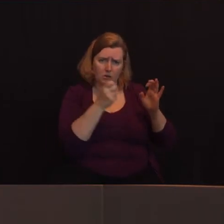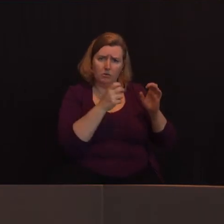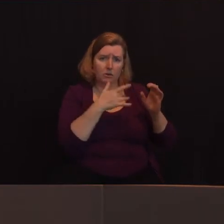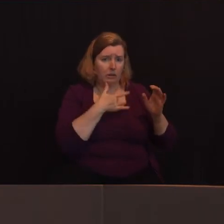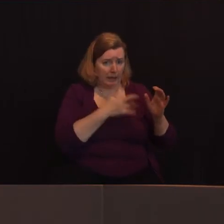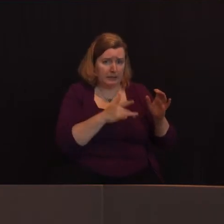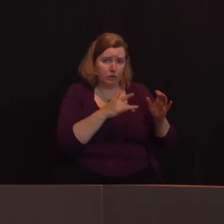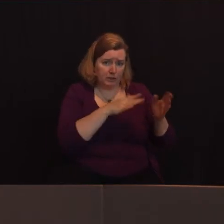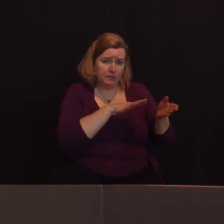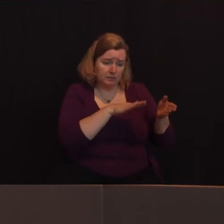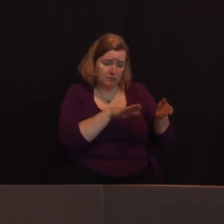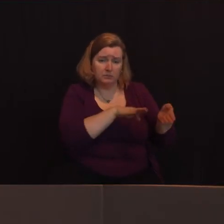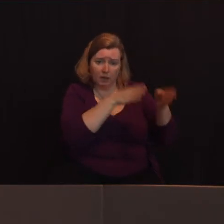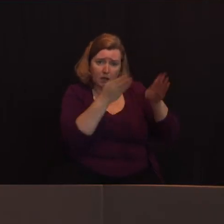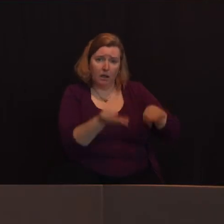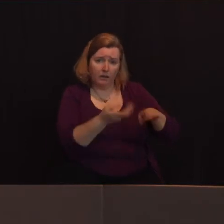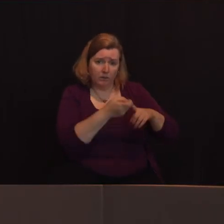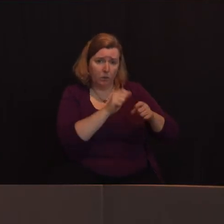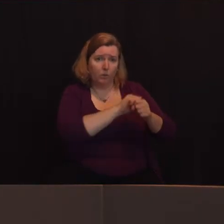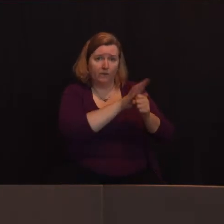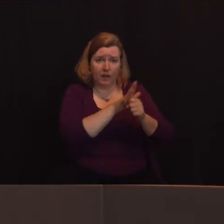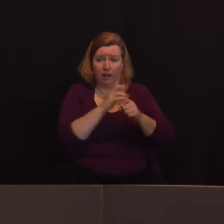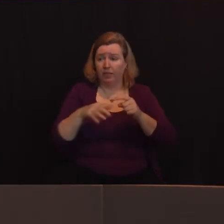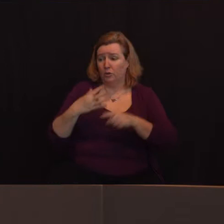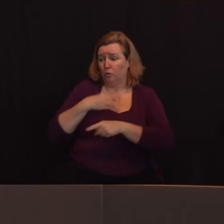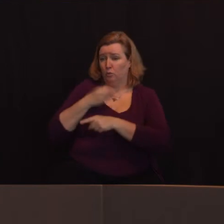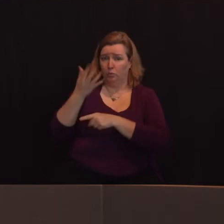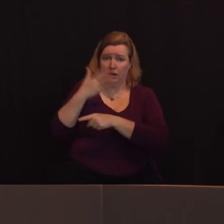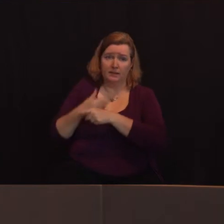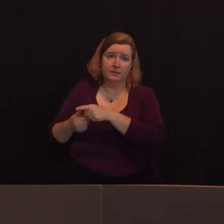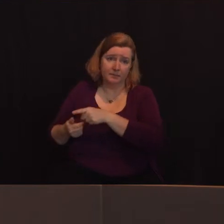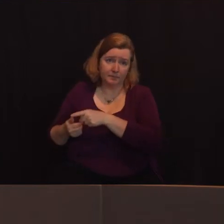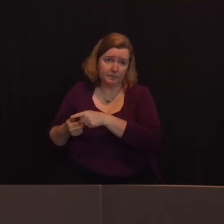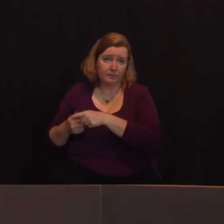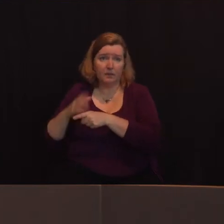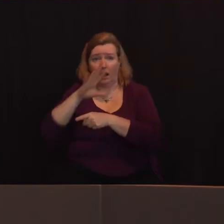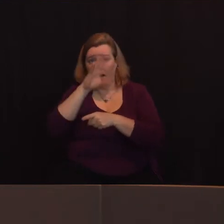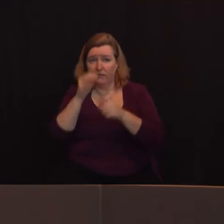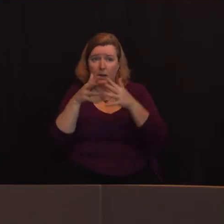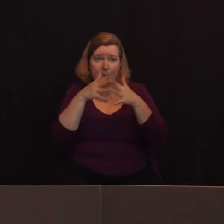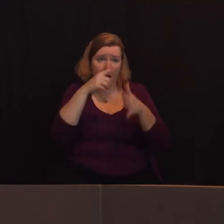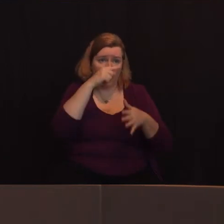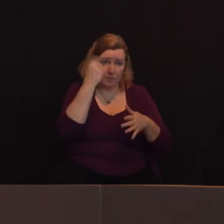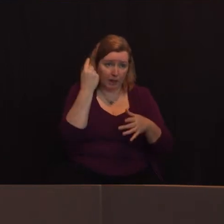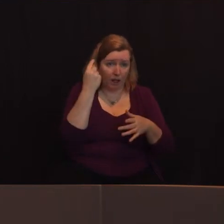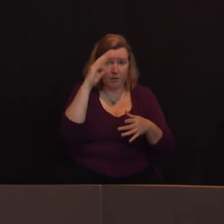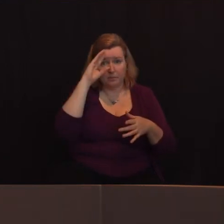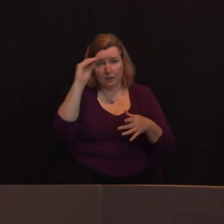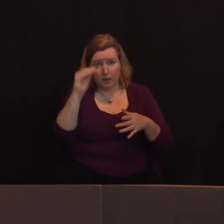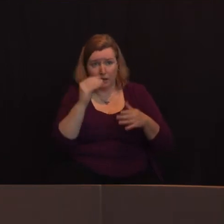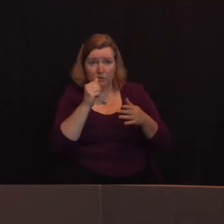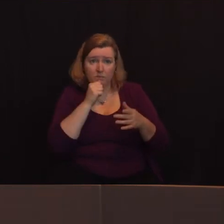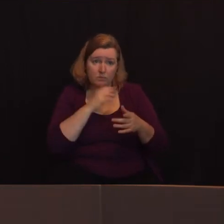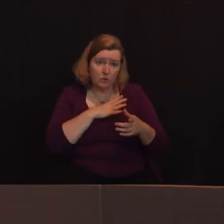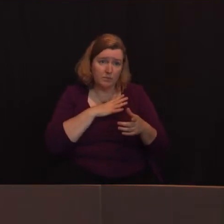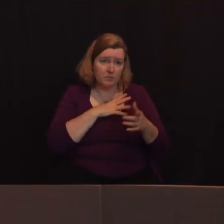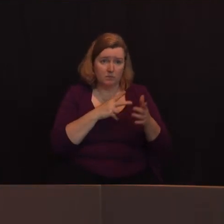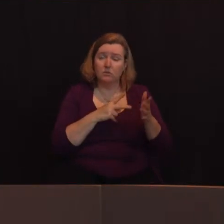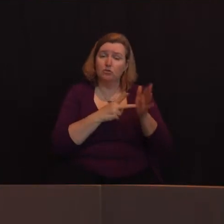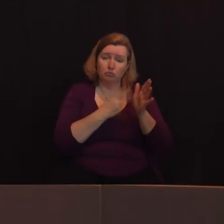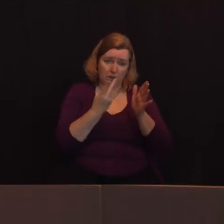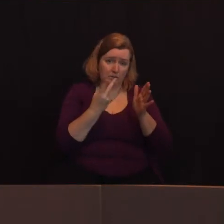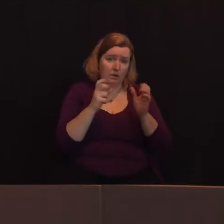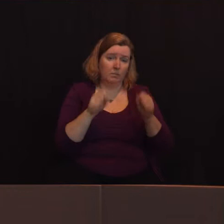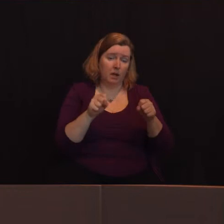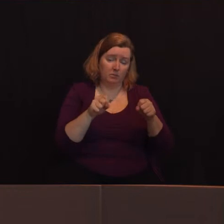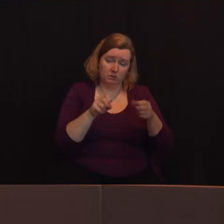their white counterparts. And African American, Black, male, and females are 2 times as likely. So our goal in